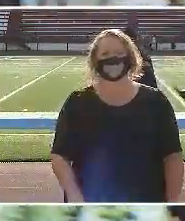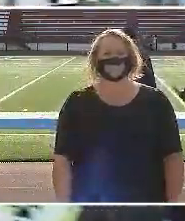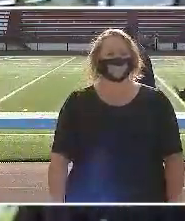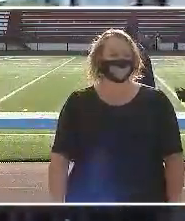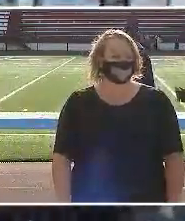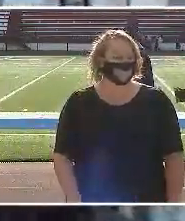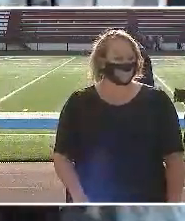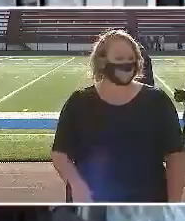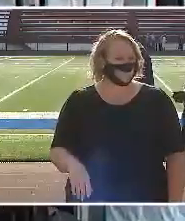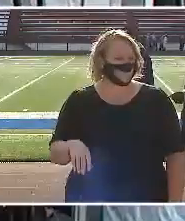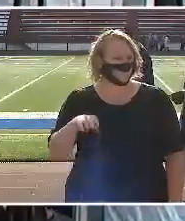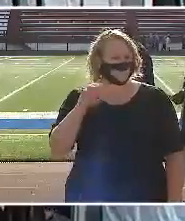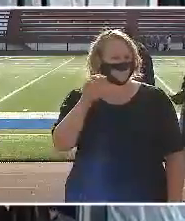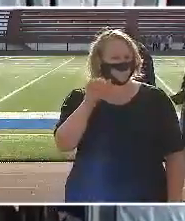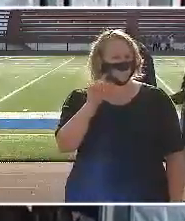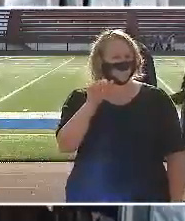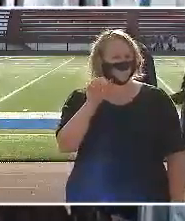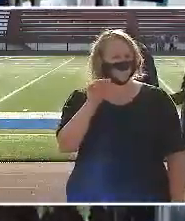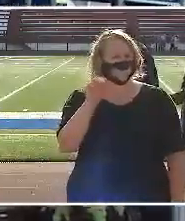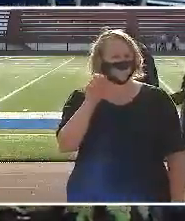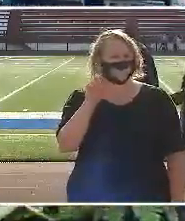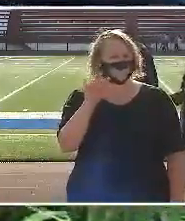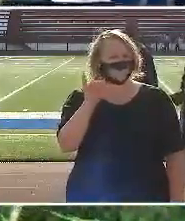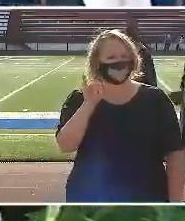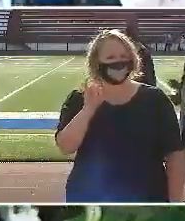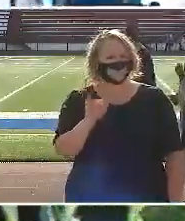Armani Tuputola.